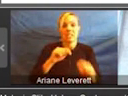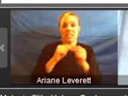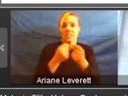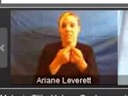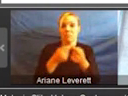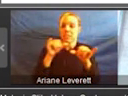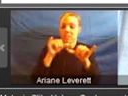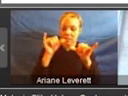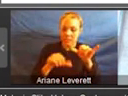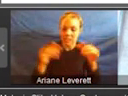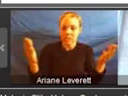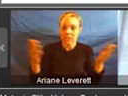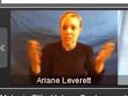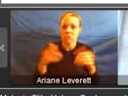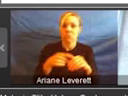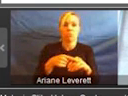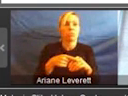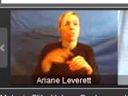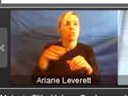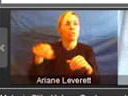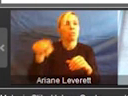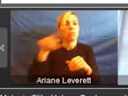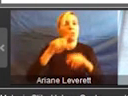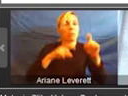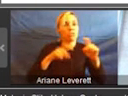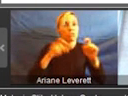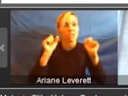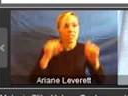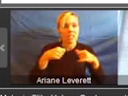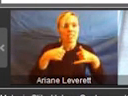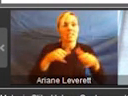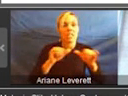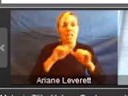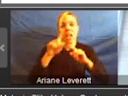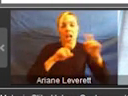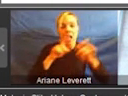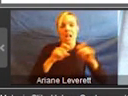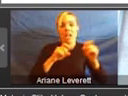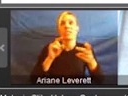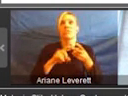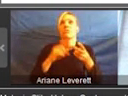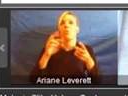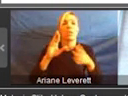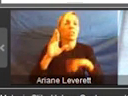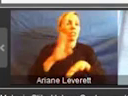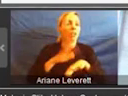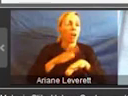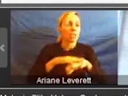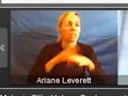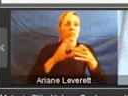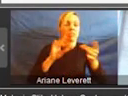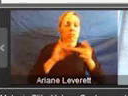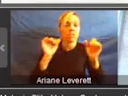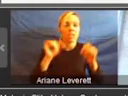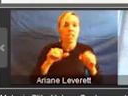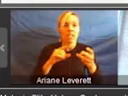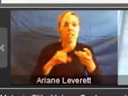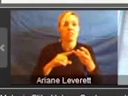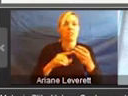still can ask your questions or give your comments. You can also contact us via email